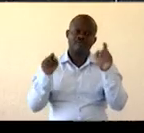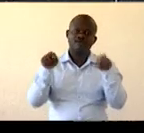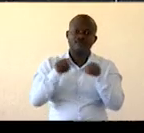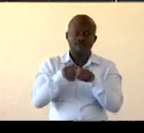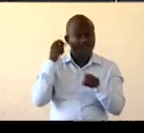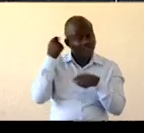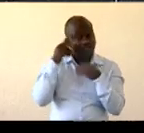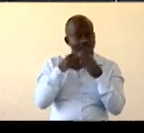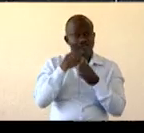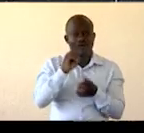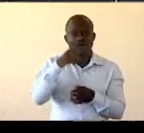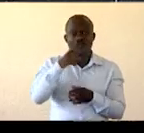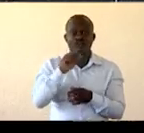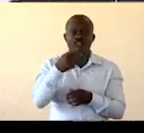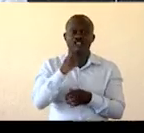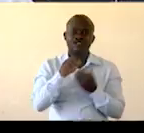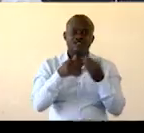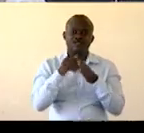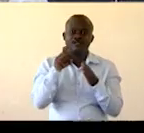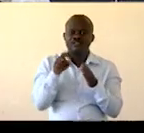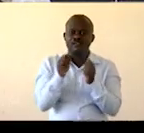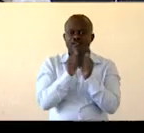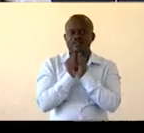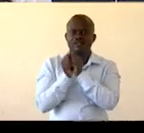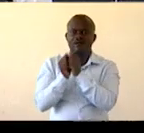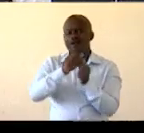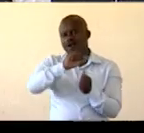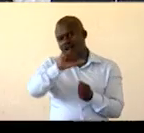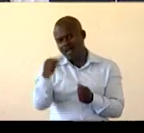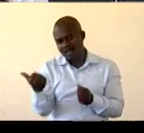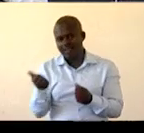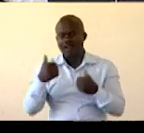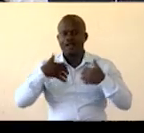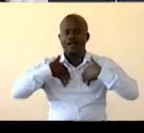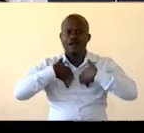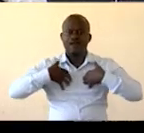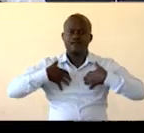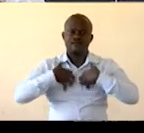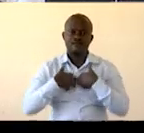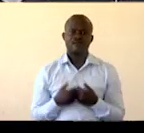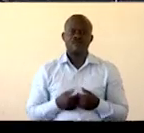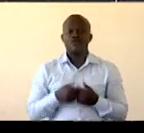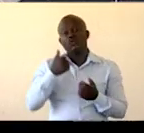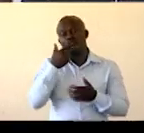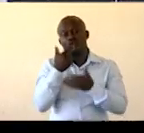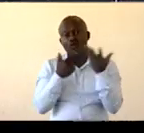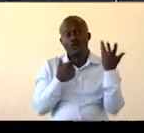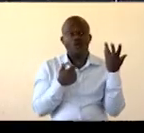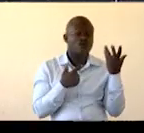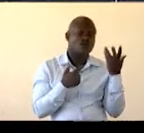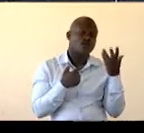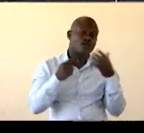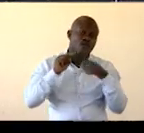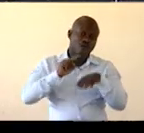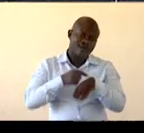that oxygen is needed by other animals. So one of the type